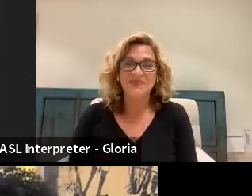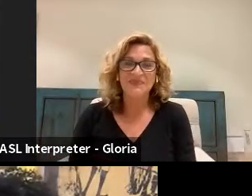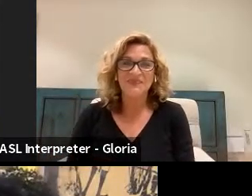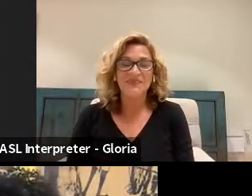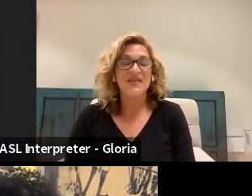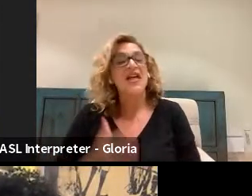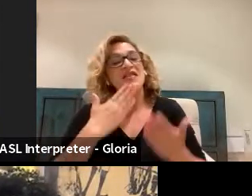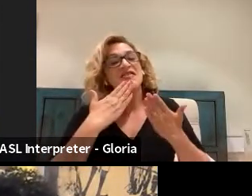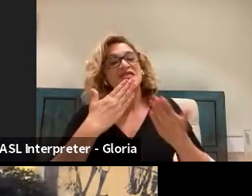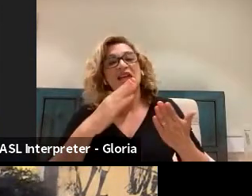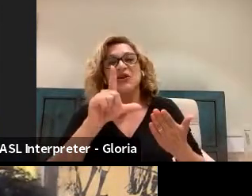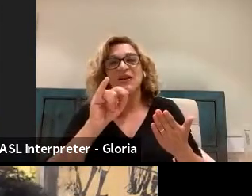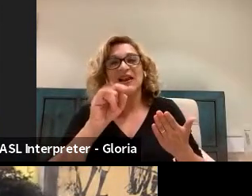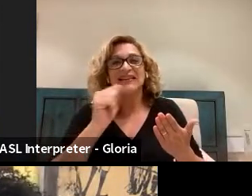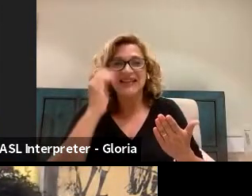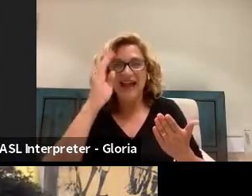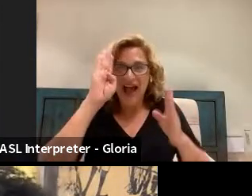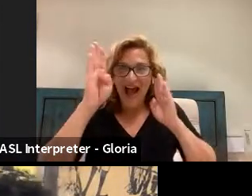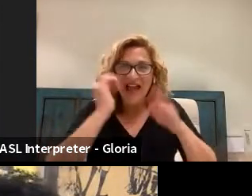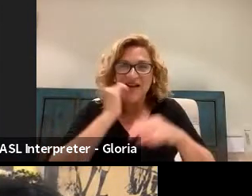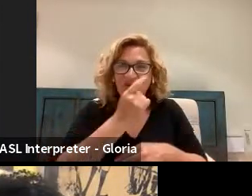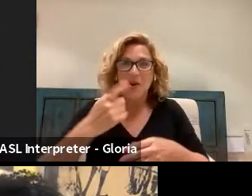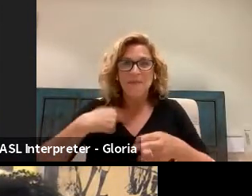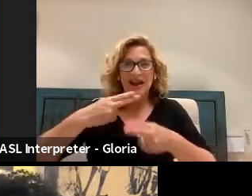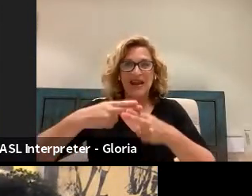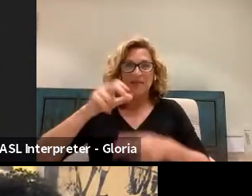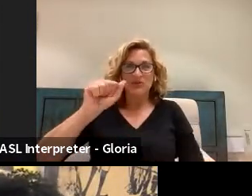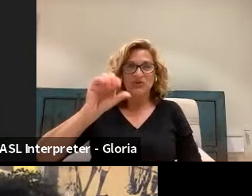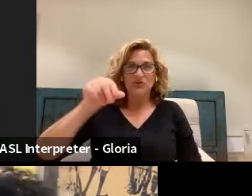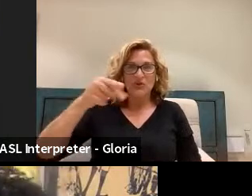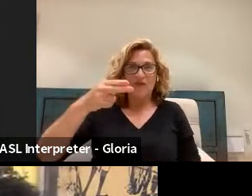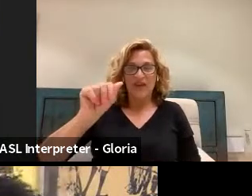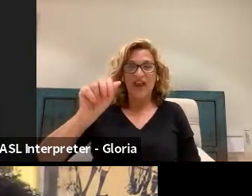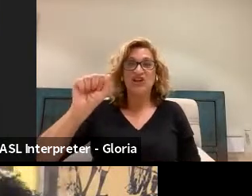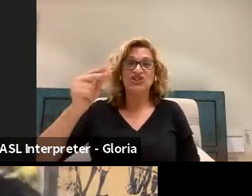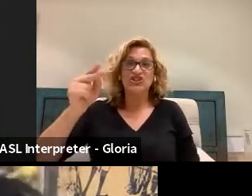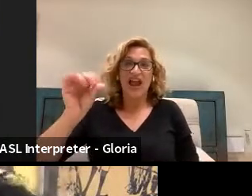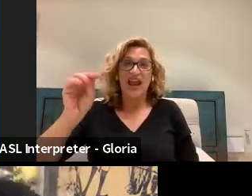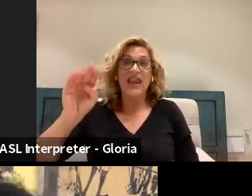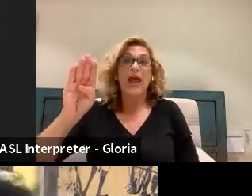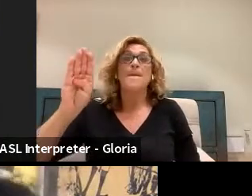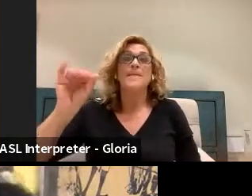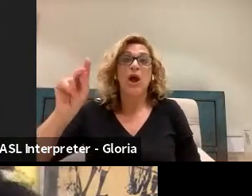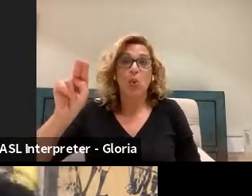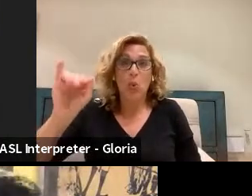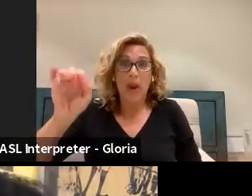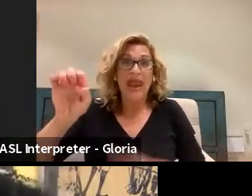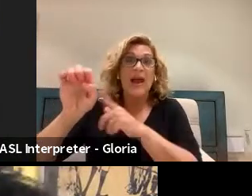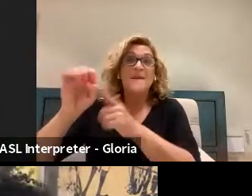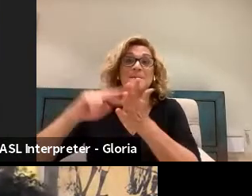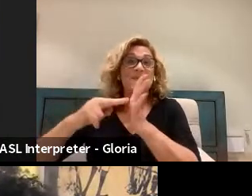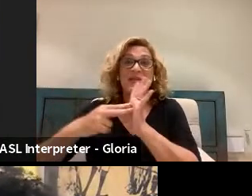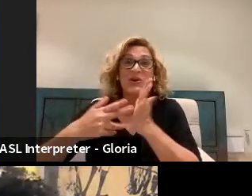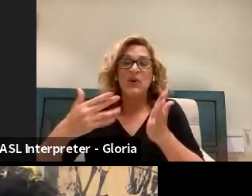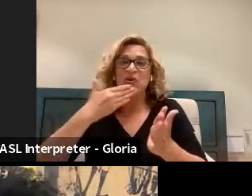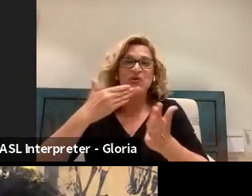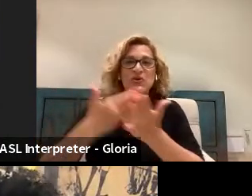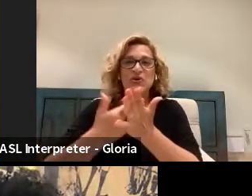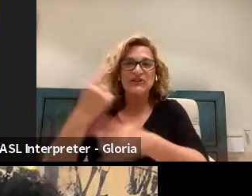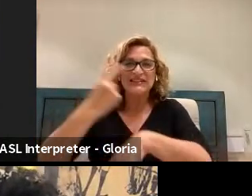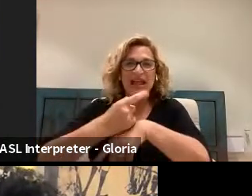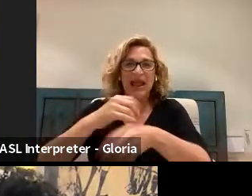Thank you, Lisa. Hi, everyone. My name is Sophia Cheyenne. Taigüe, that means good day in my native